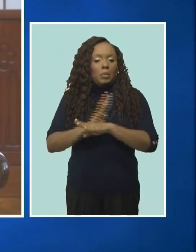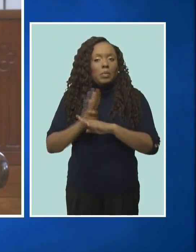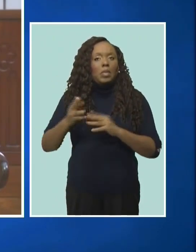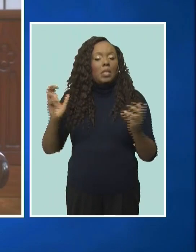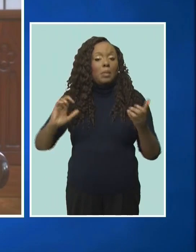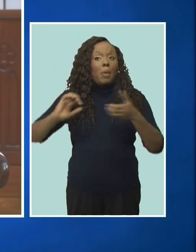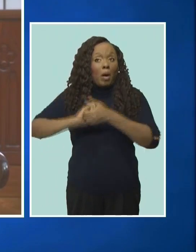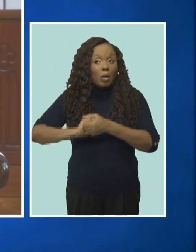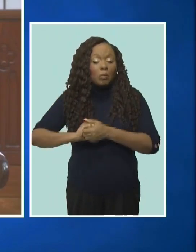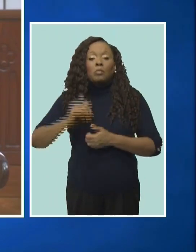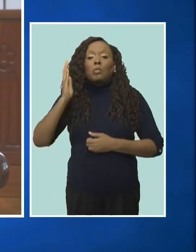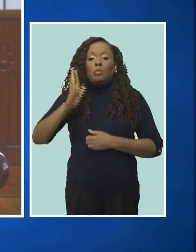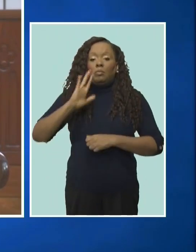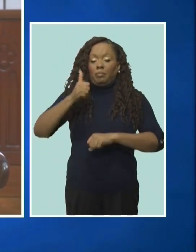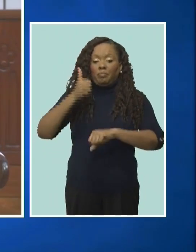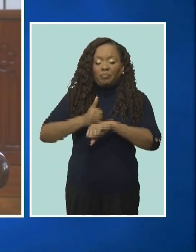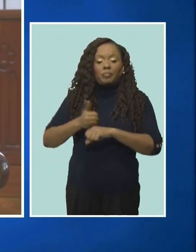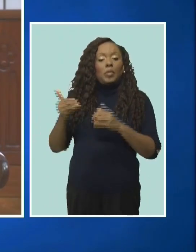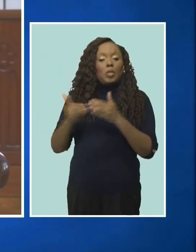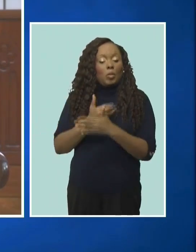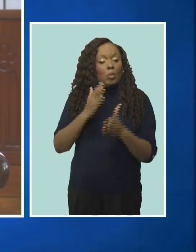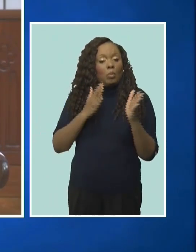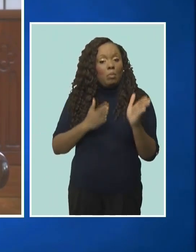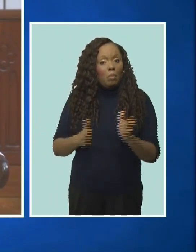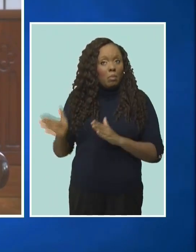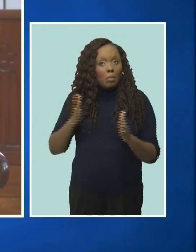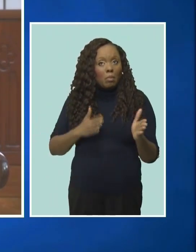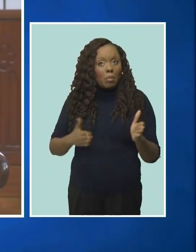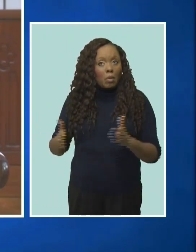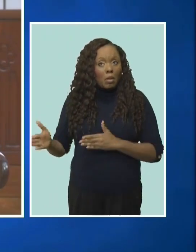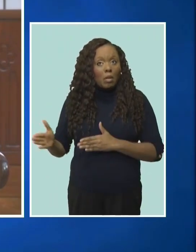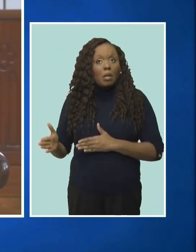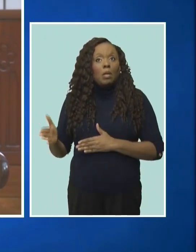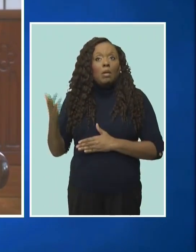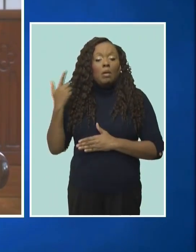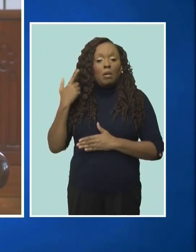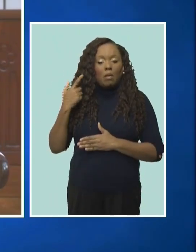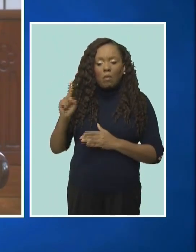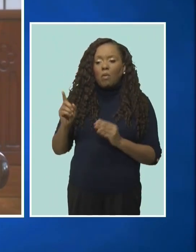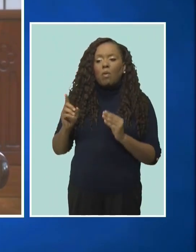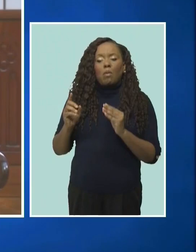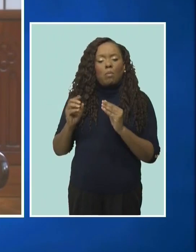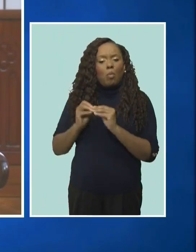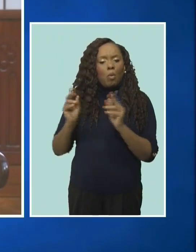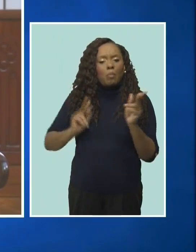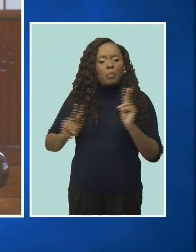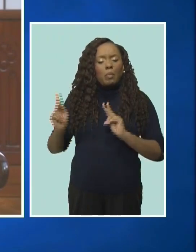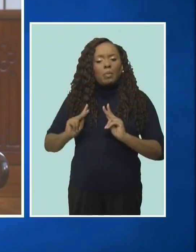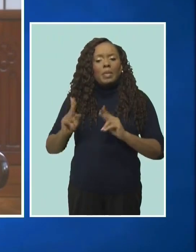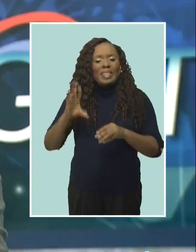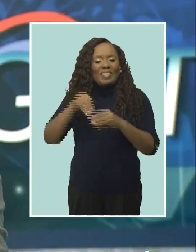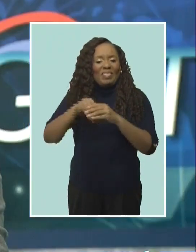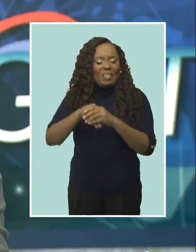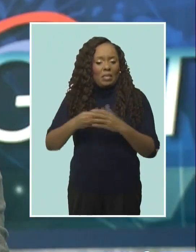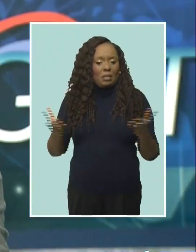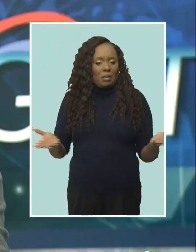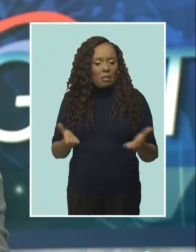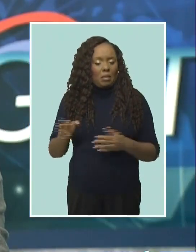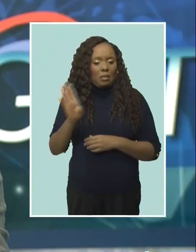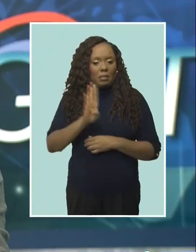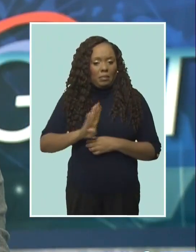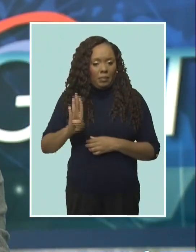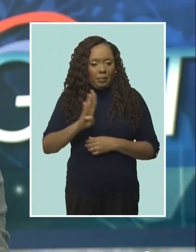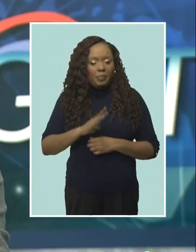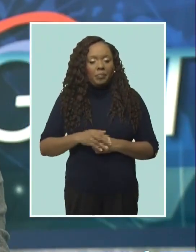will be implementing a new strategic plan for the rollout of the attraction of global business to Barbados.